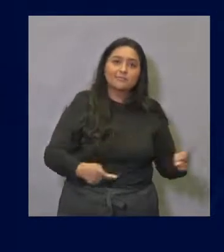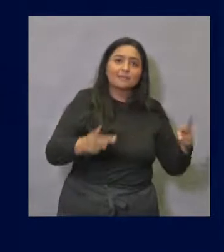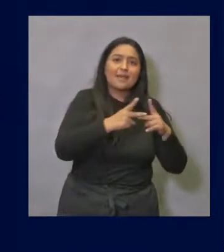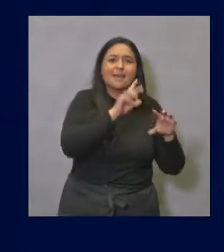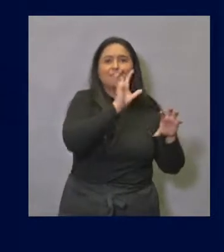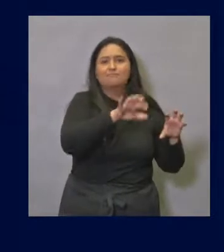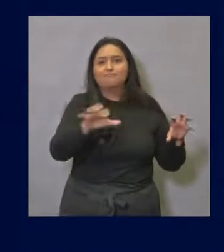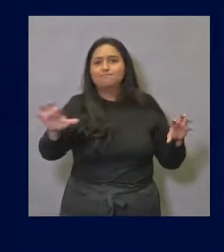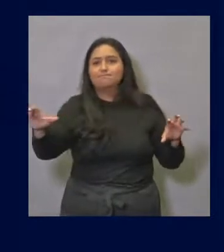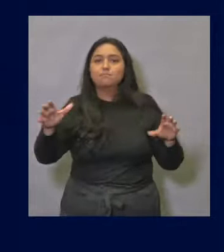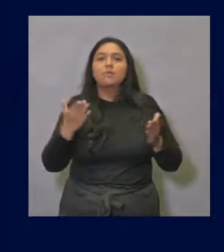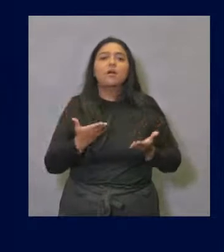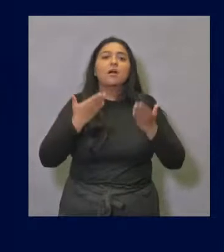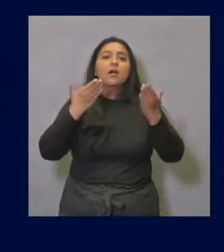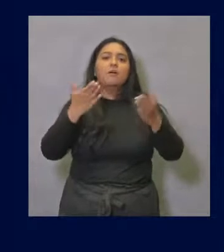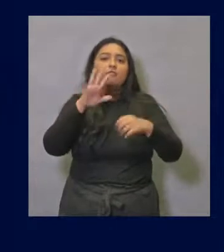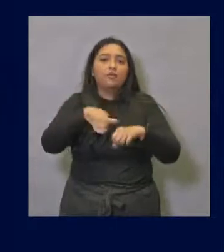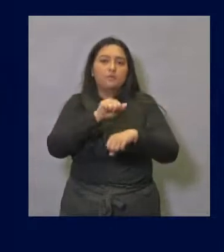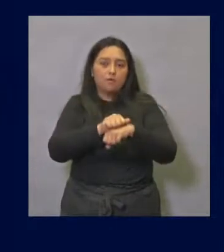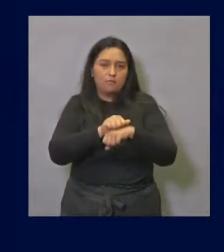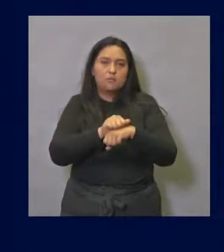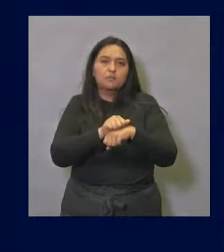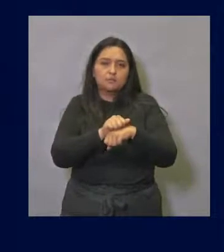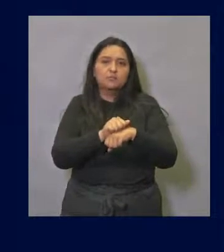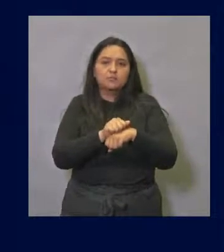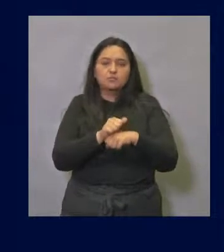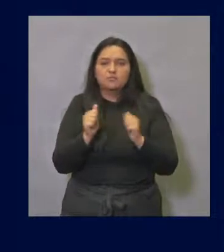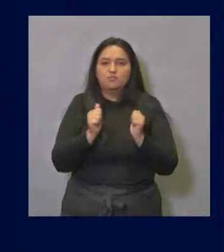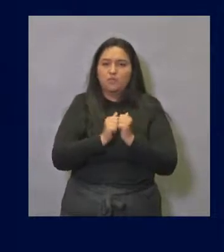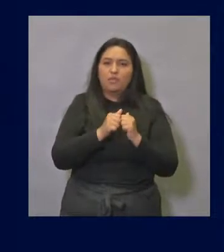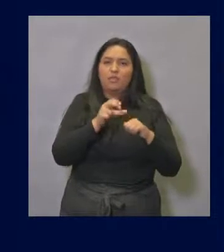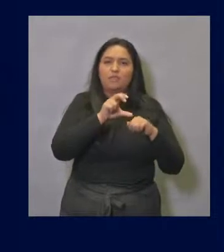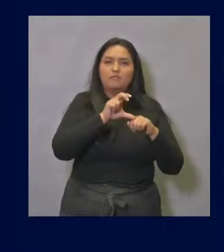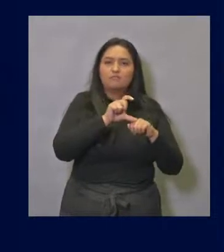appointments with their portion of the